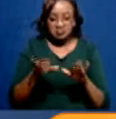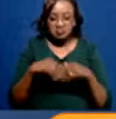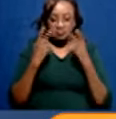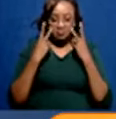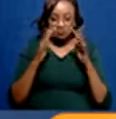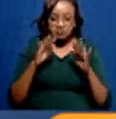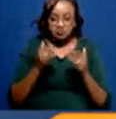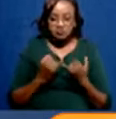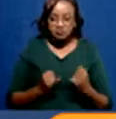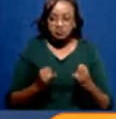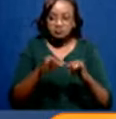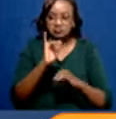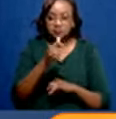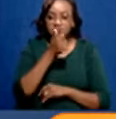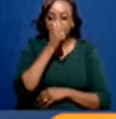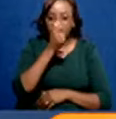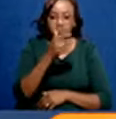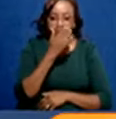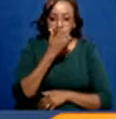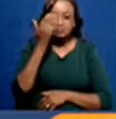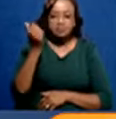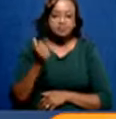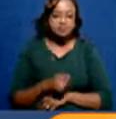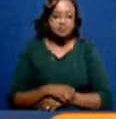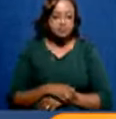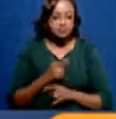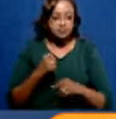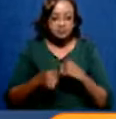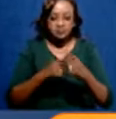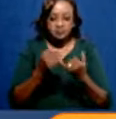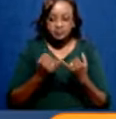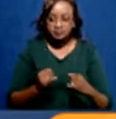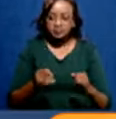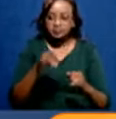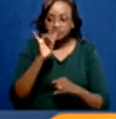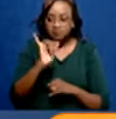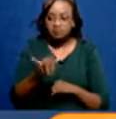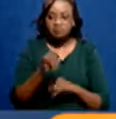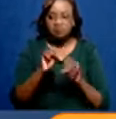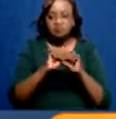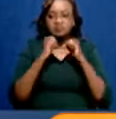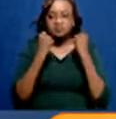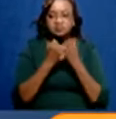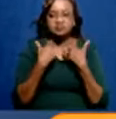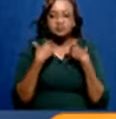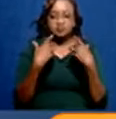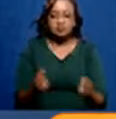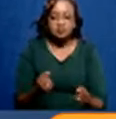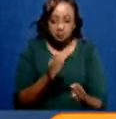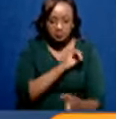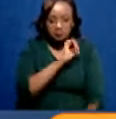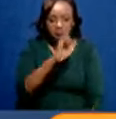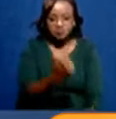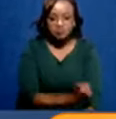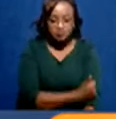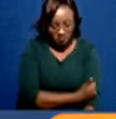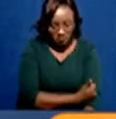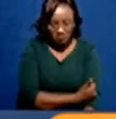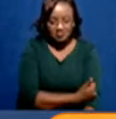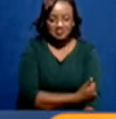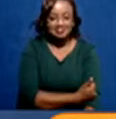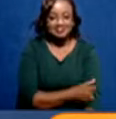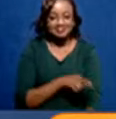rollout commences. And wish you all the best. Thank as you go ahead with this, the implementation of the social health authority that